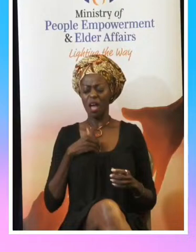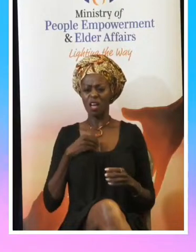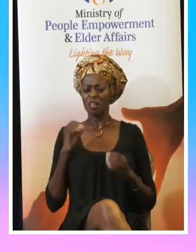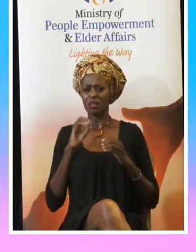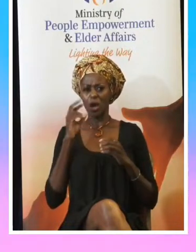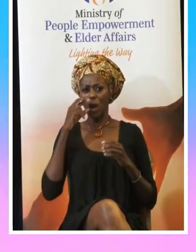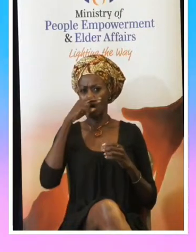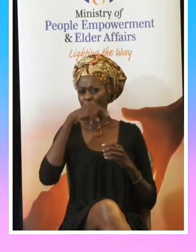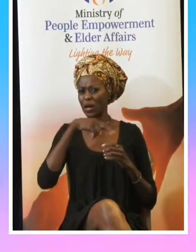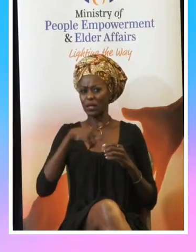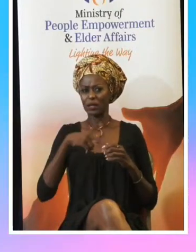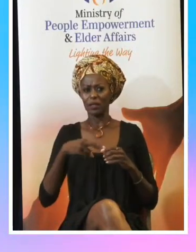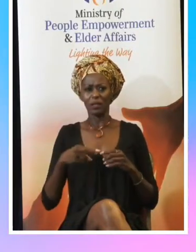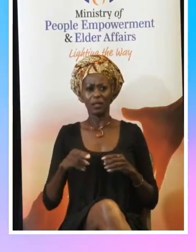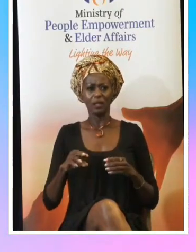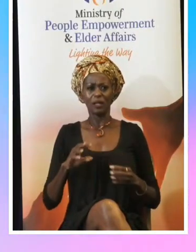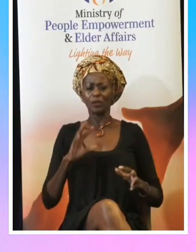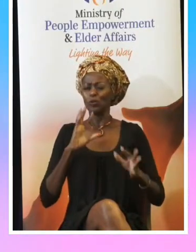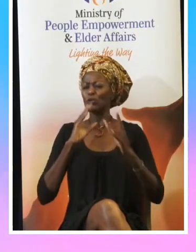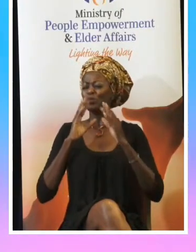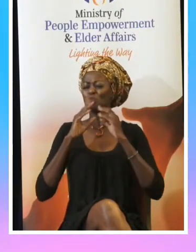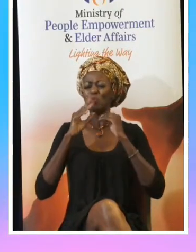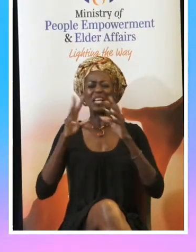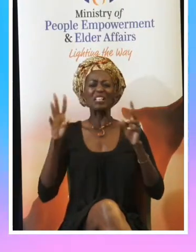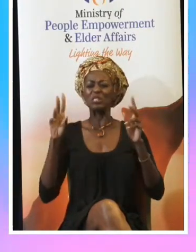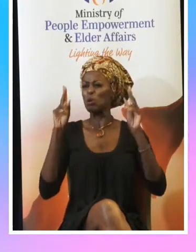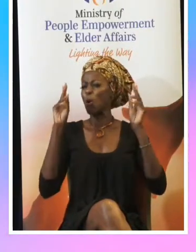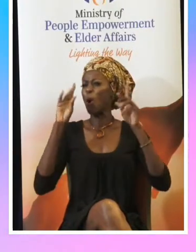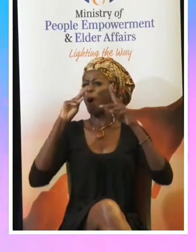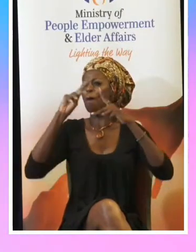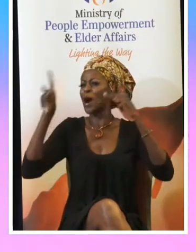speak so flawless. Can you speak any better?